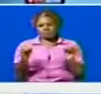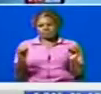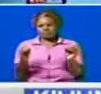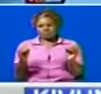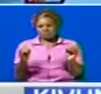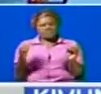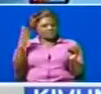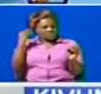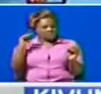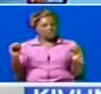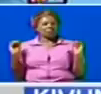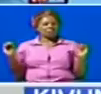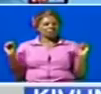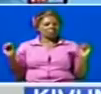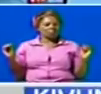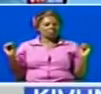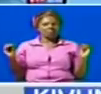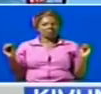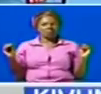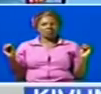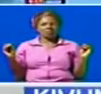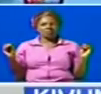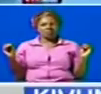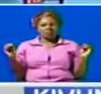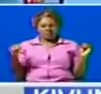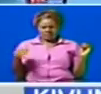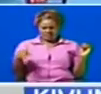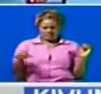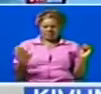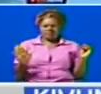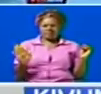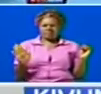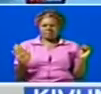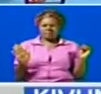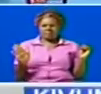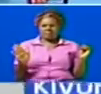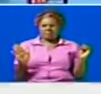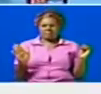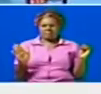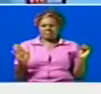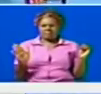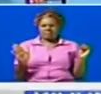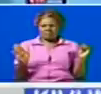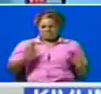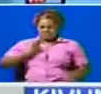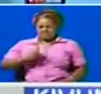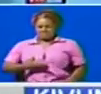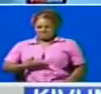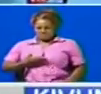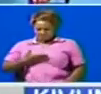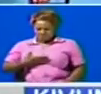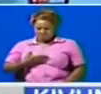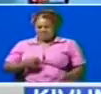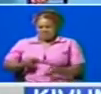will listen very much, Betty. They have been very driven in agitating for